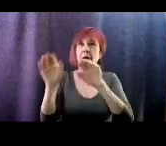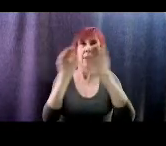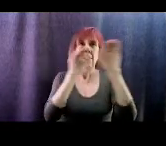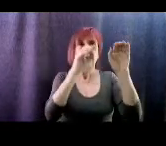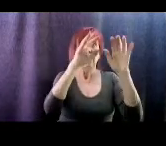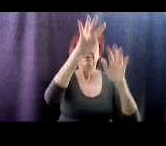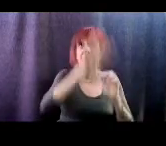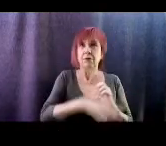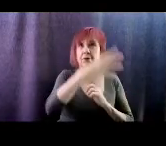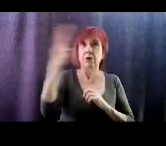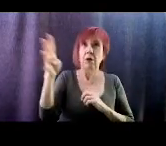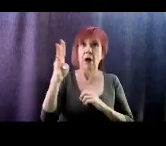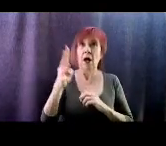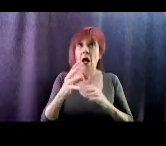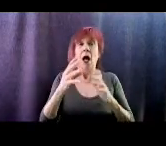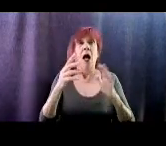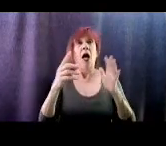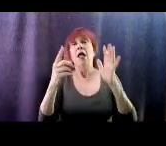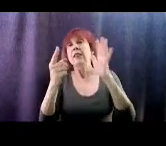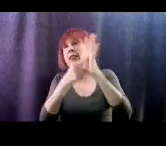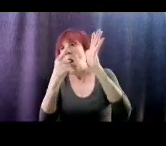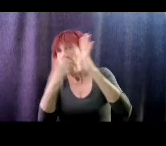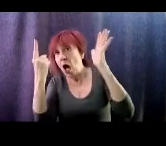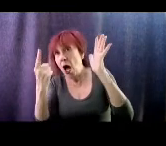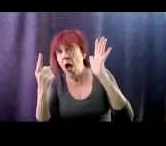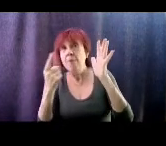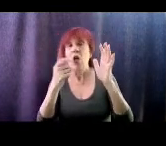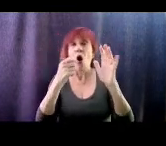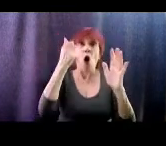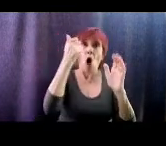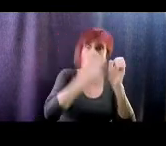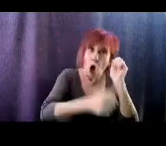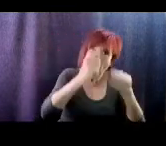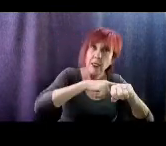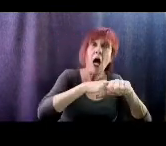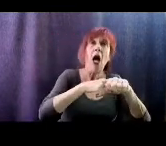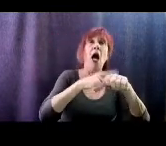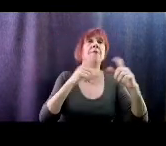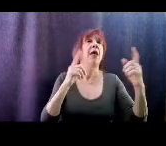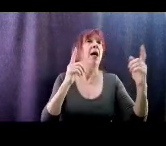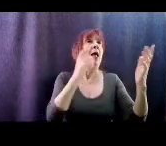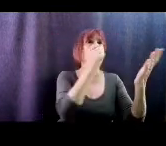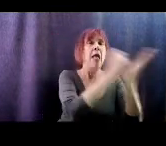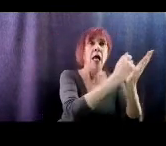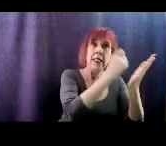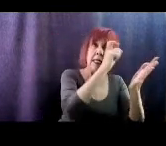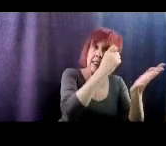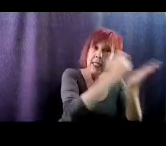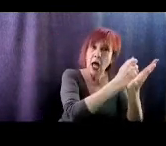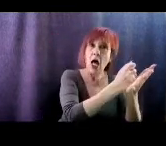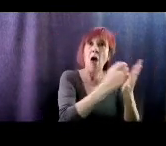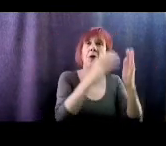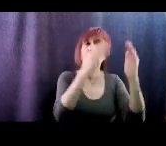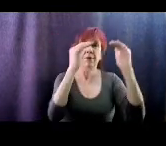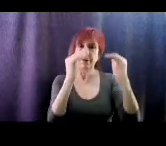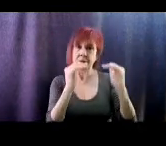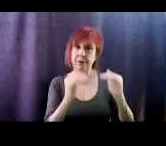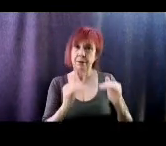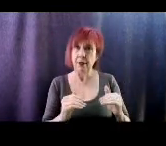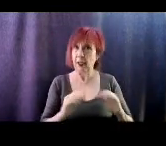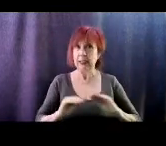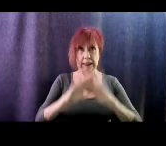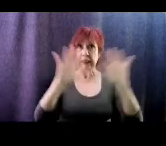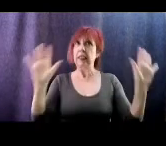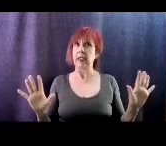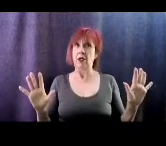sometimes, all the times, with assistance, without assistance, and also has a place for barriers to employment. As mentioned earlier, that